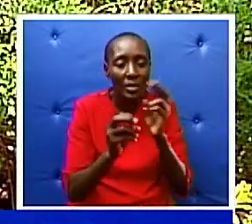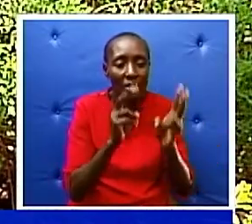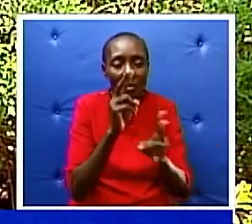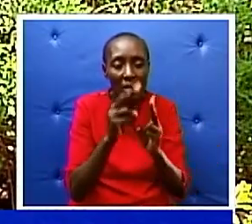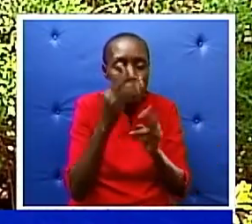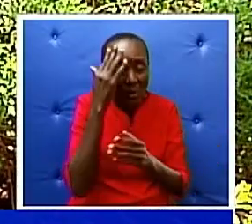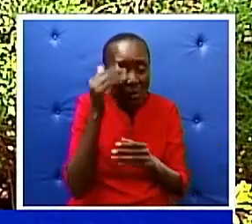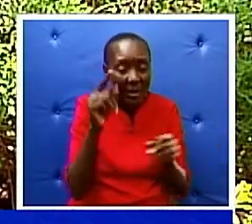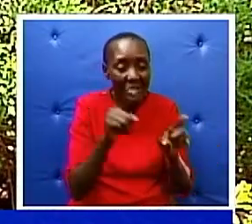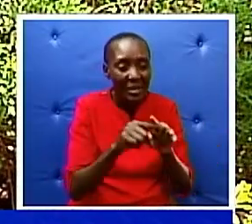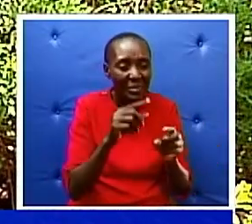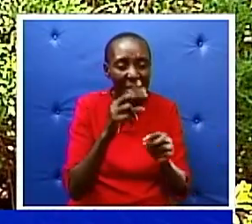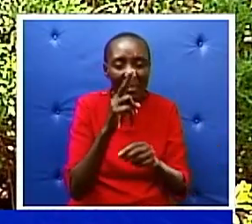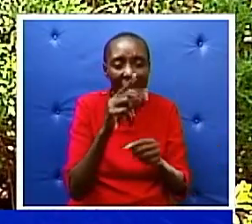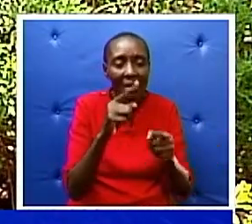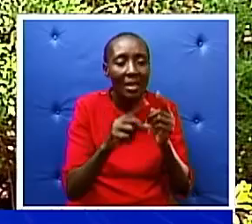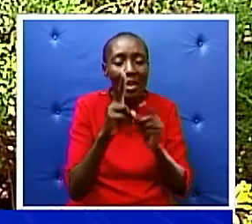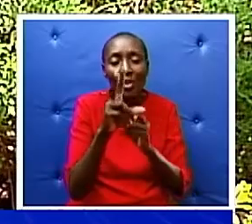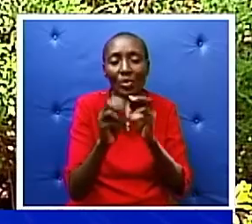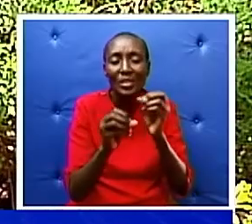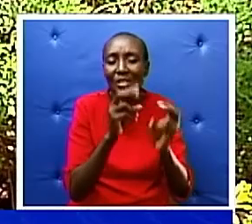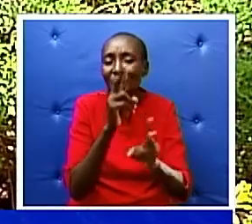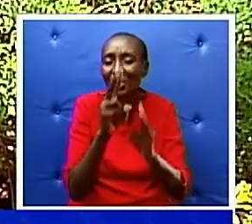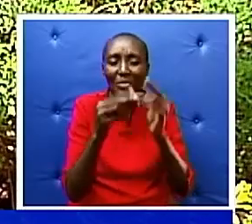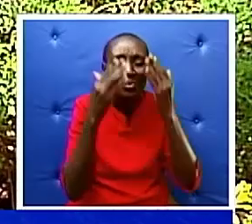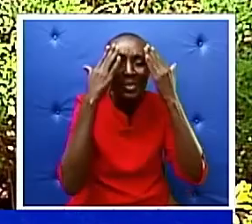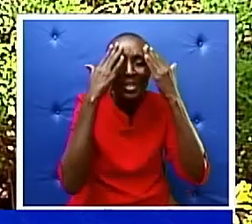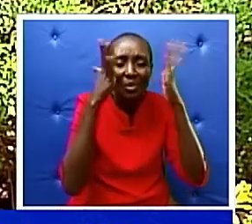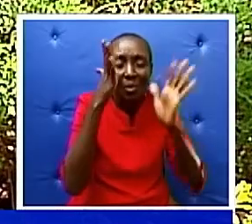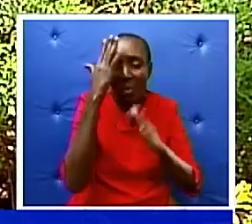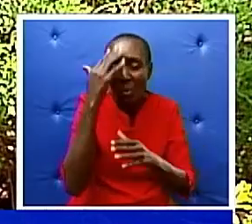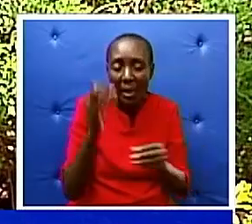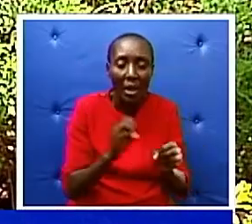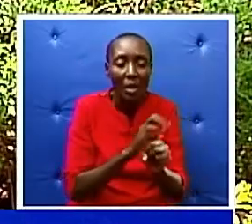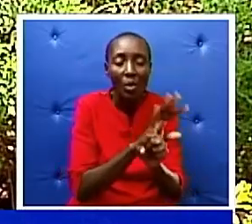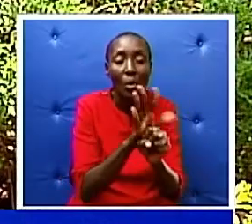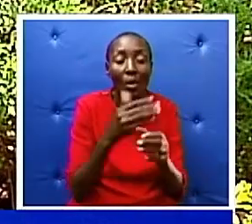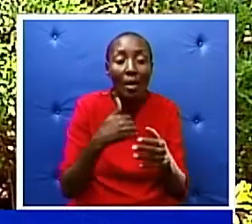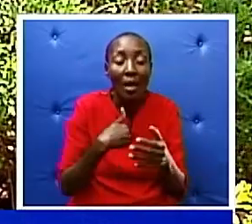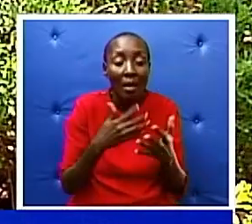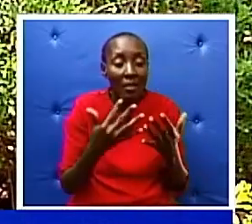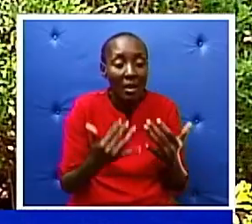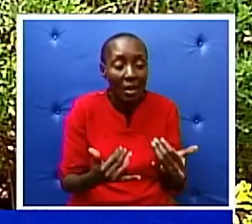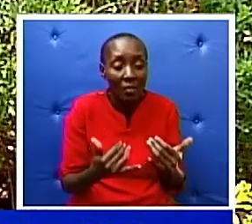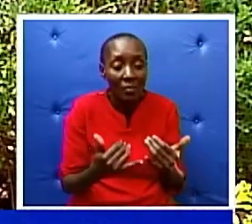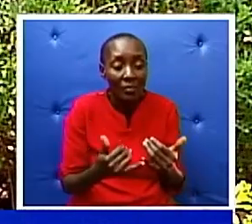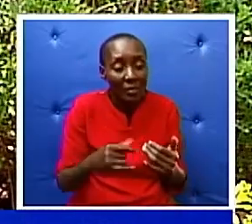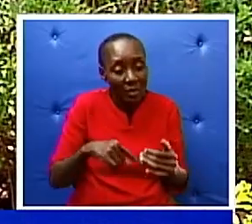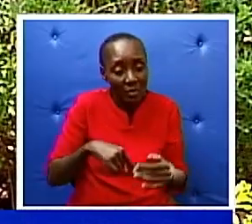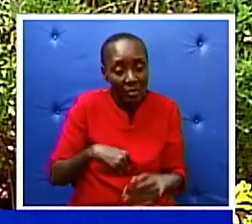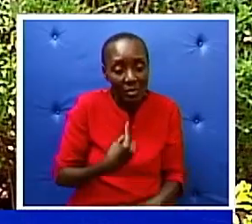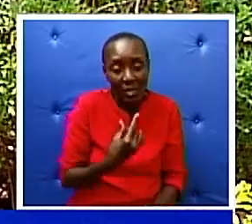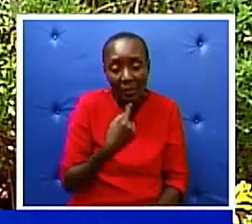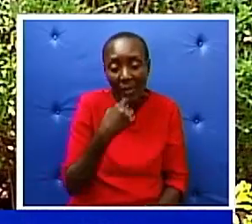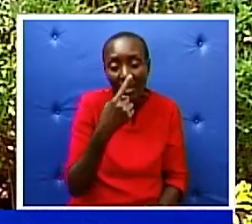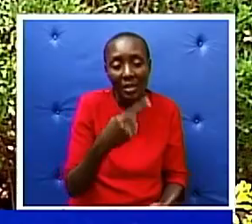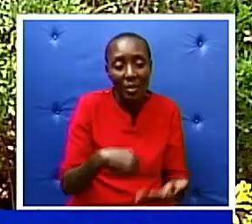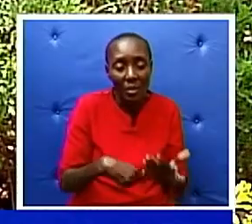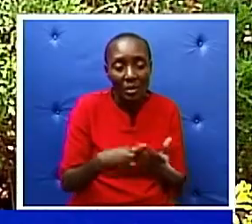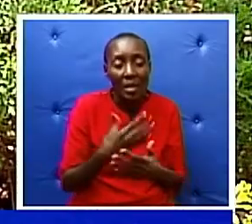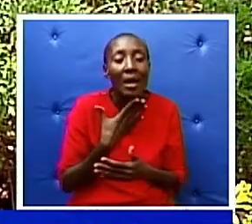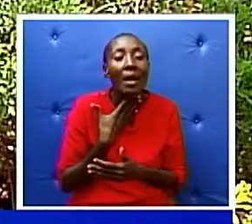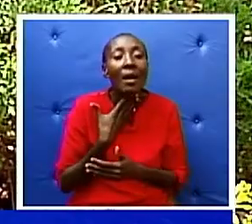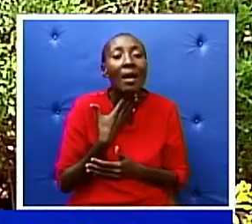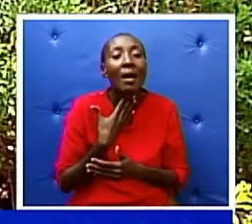that 2022 with the pandemic that we have today. Okay. So in my parting shot, I would like to call